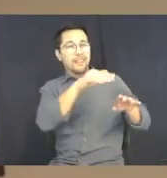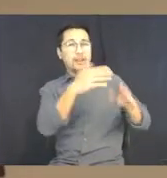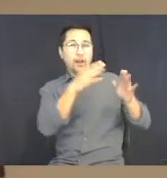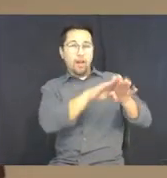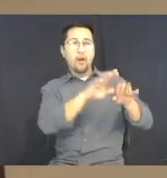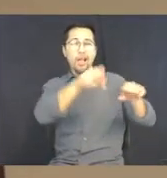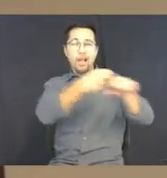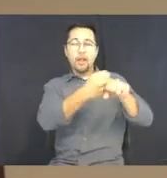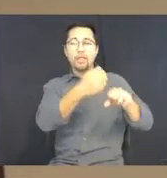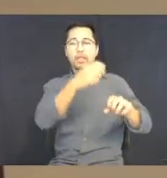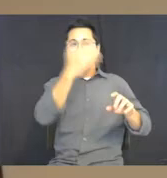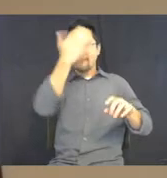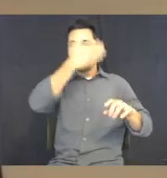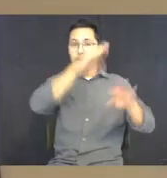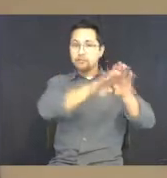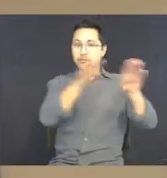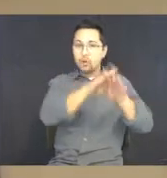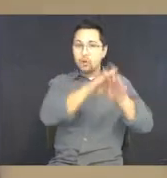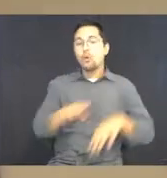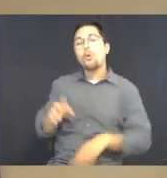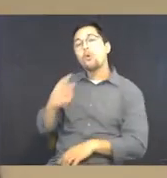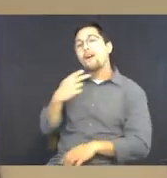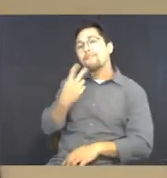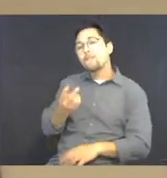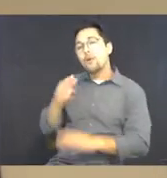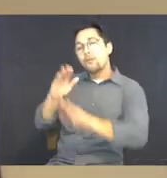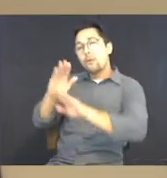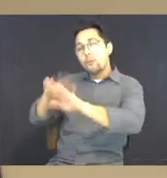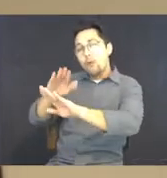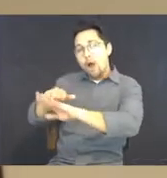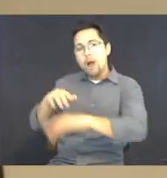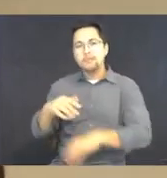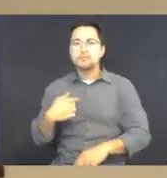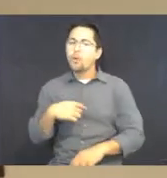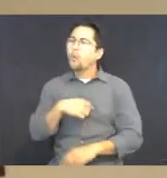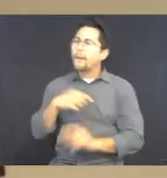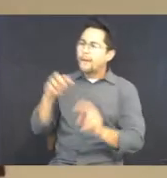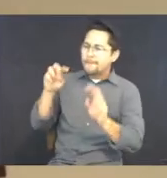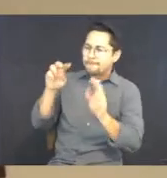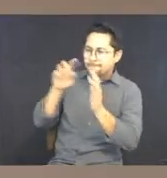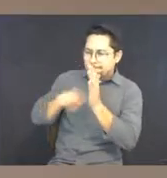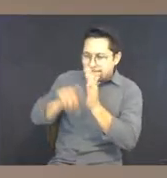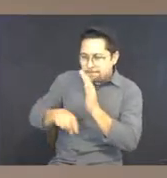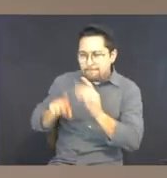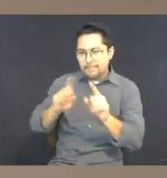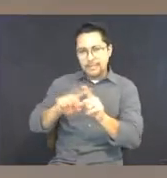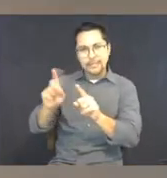modeled the routine, his daily schedule around the prompting.